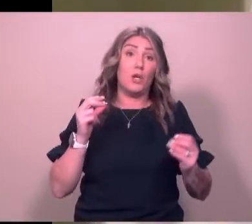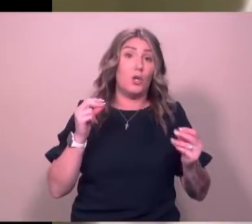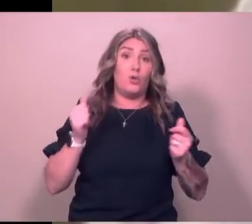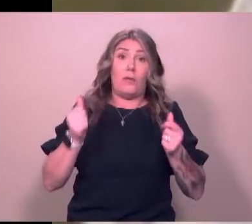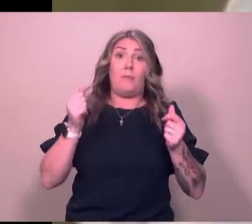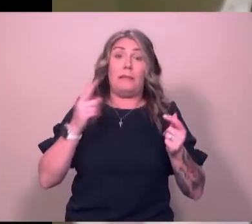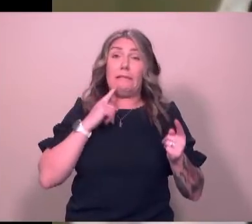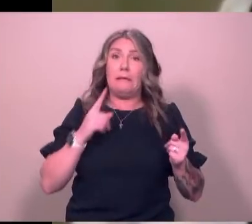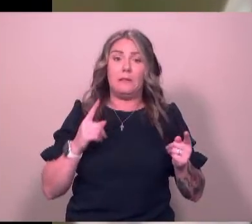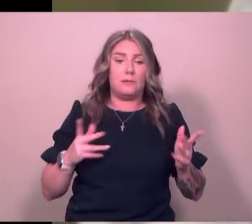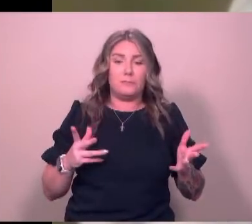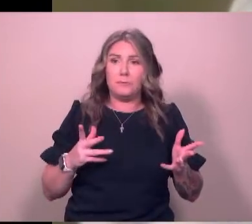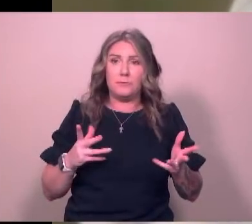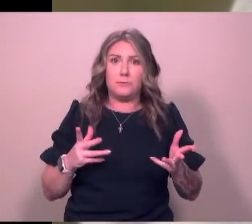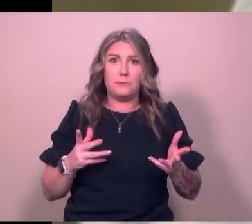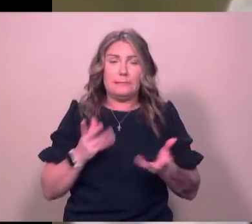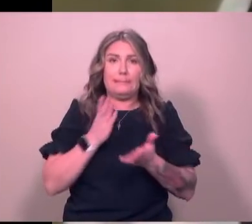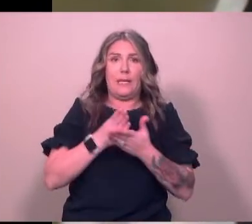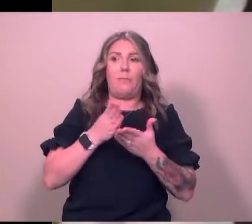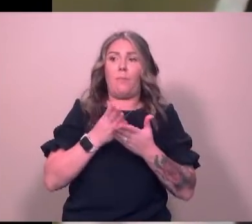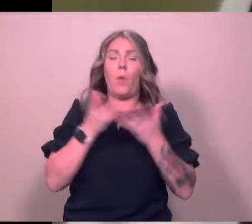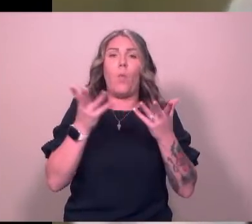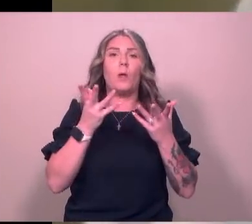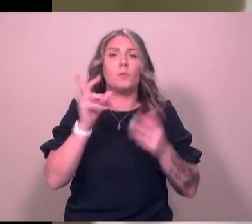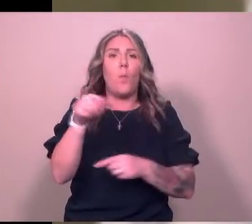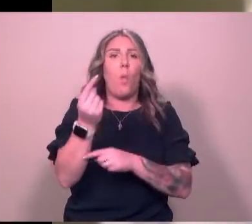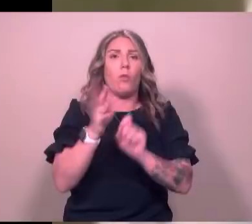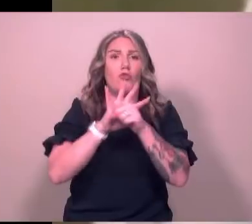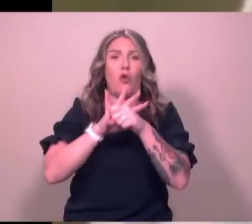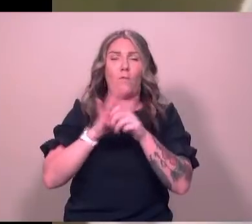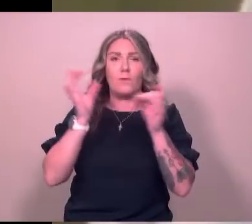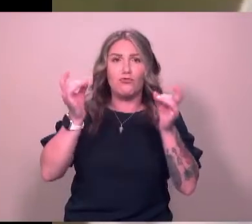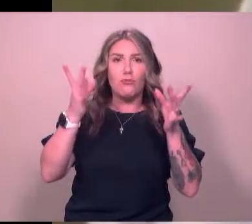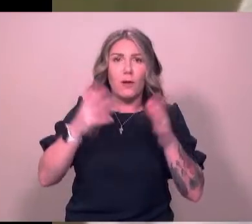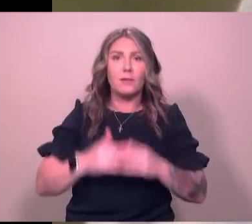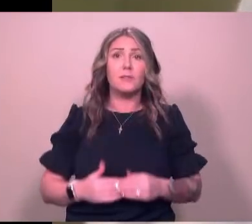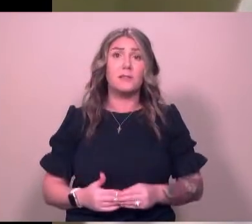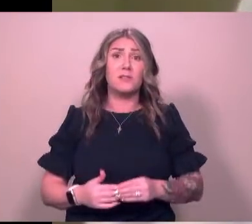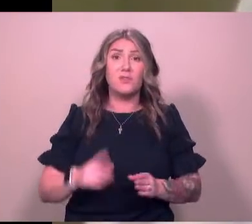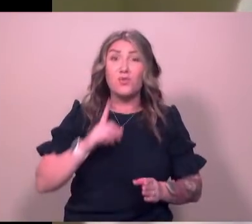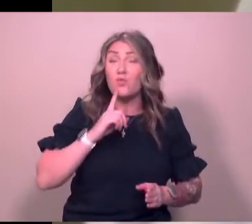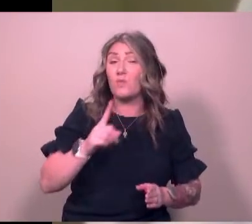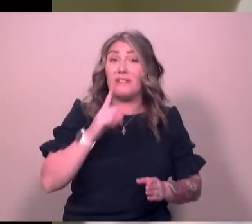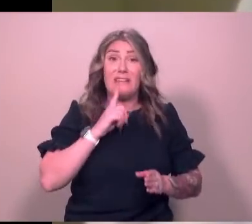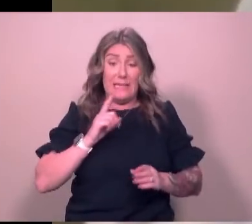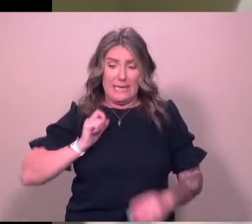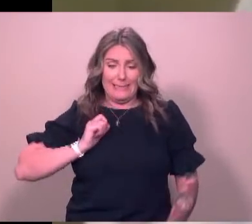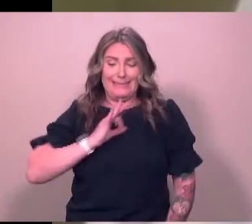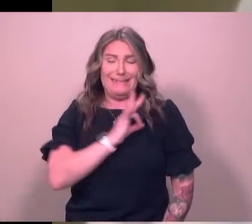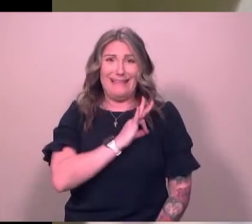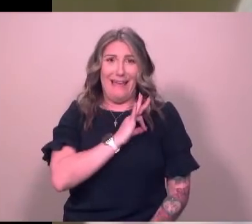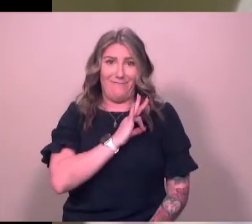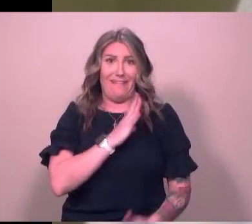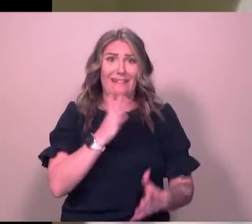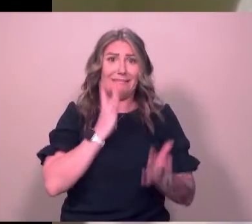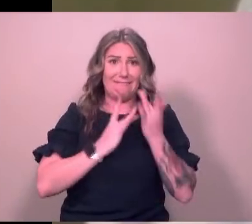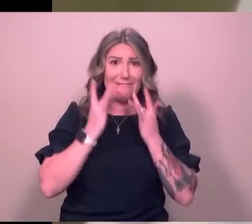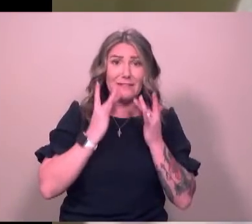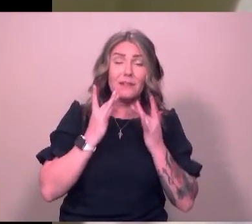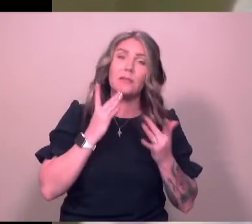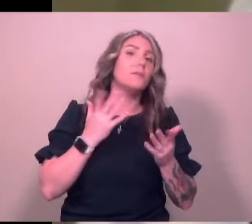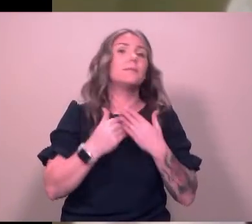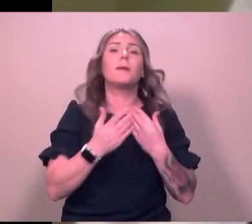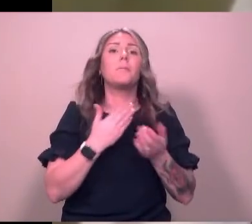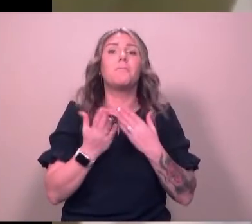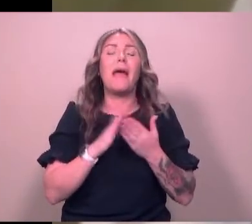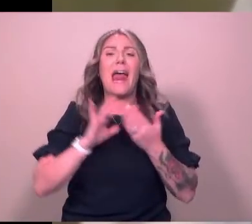from what is strictly just a COVID crisis, and we realize it's a real underlying staffing crisis. And no matter how you spin